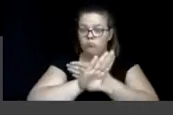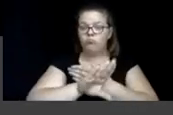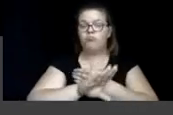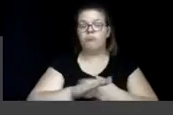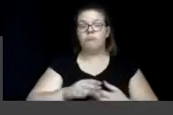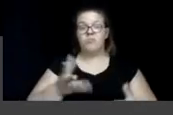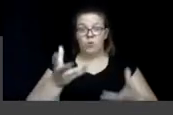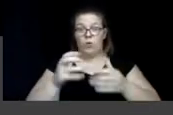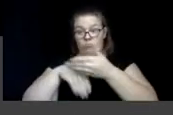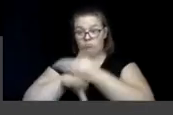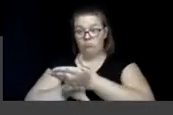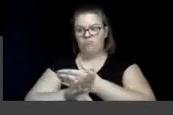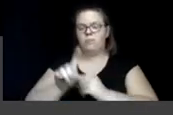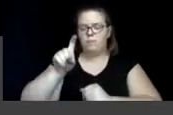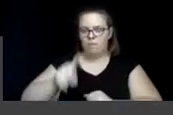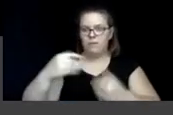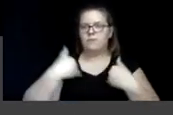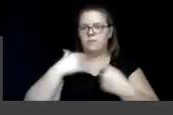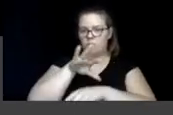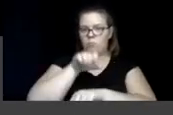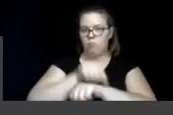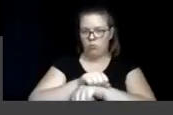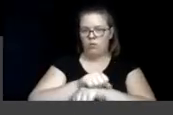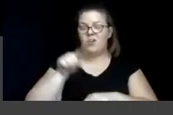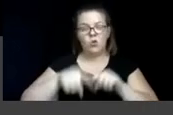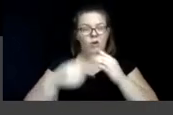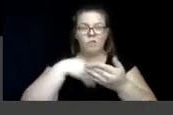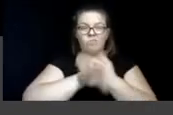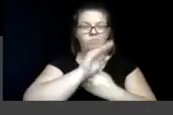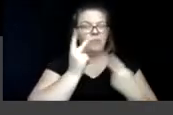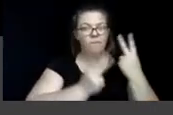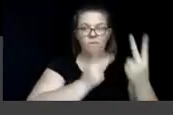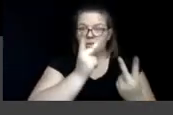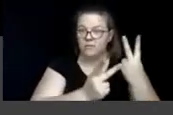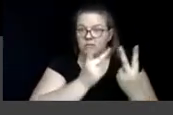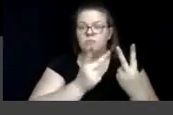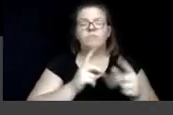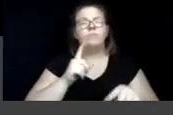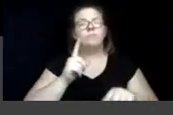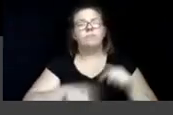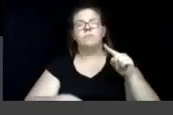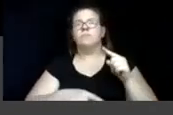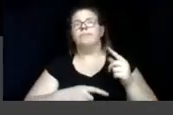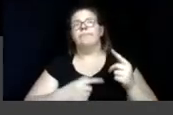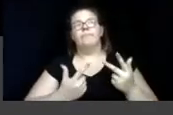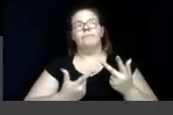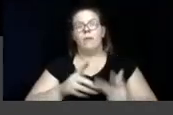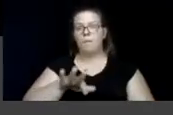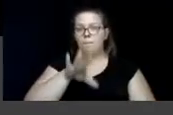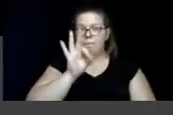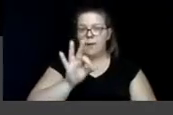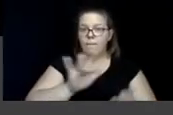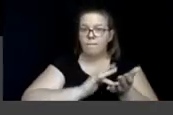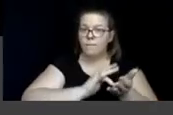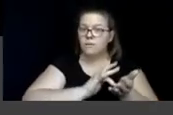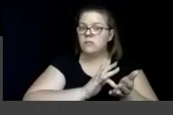have an appointment. People were not just allowed to come in and visit, they weren't allowed to come in and pick up their